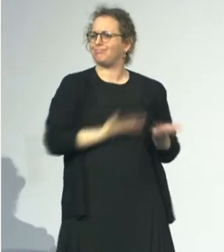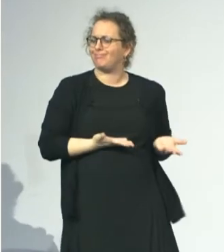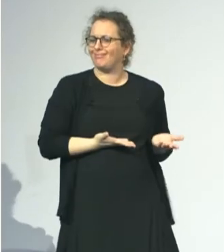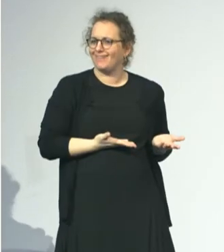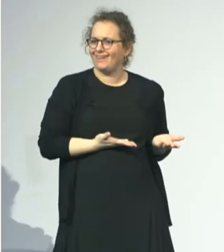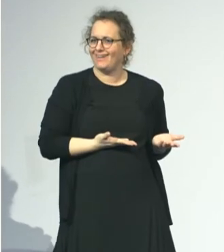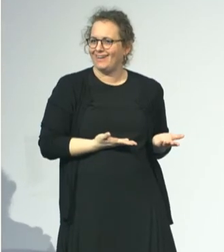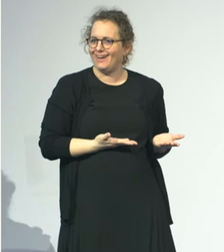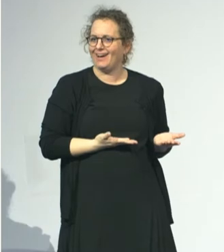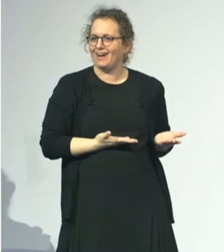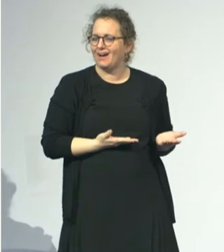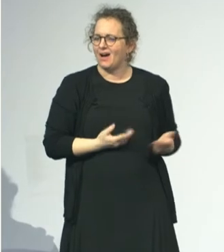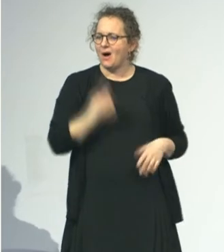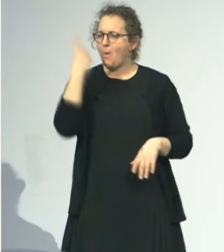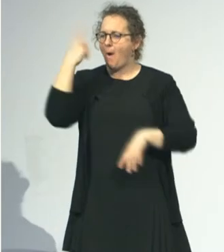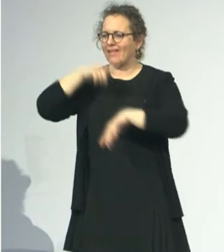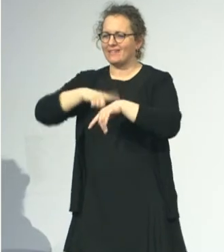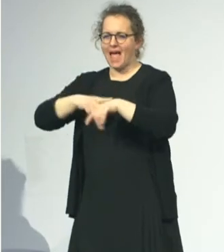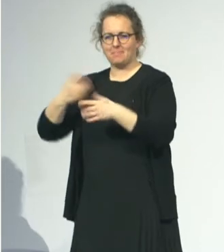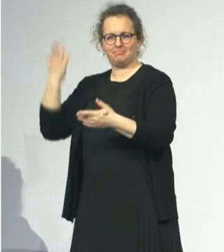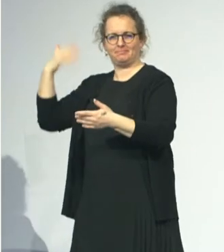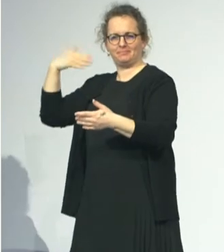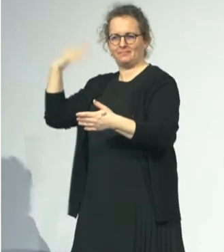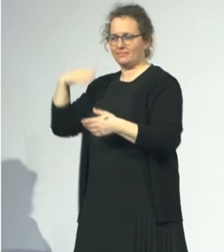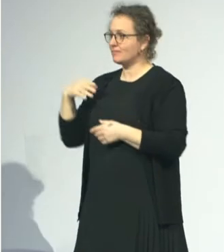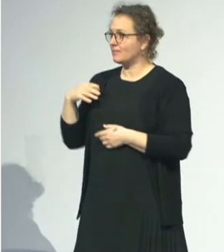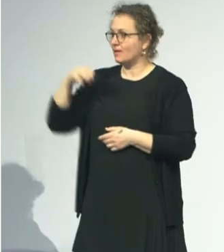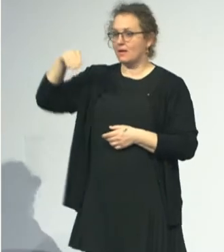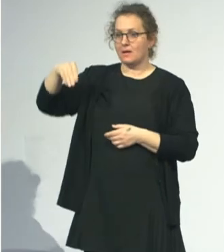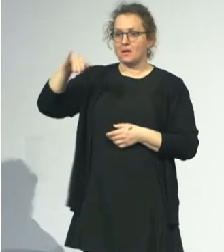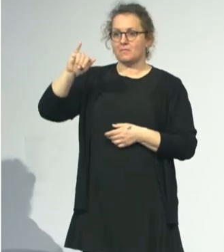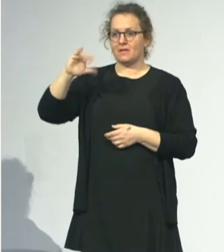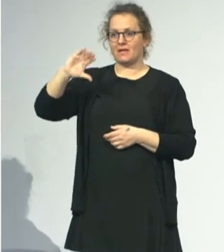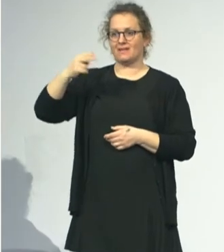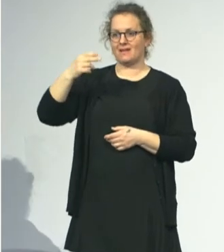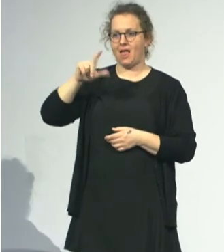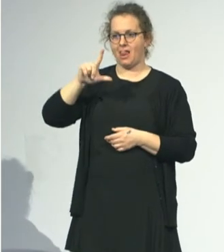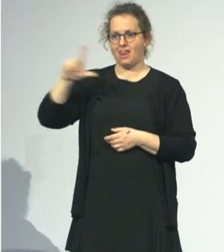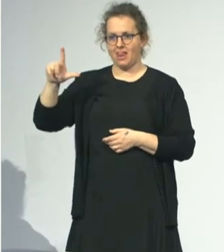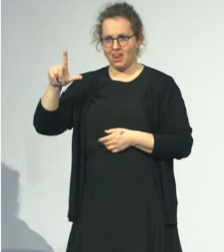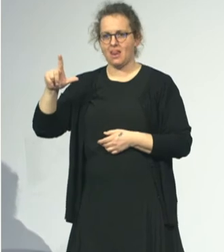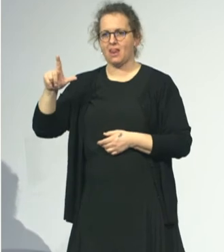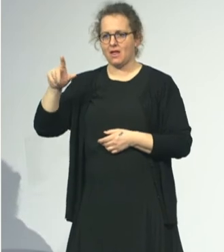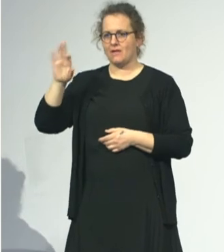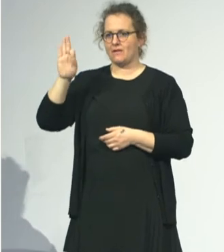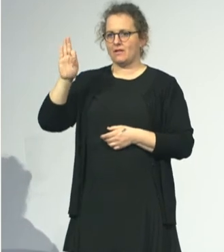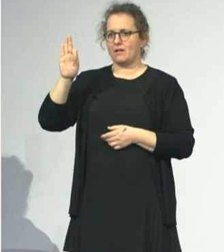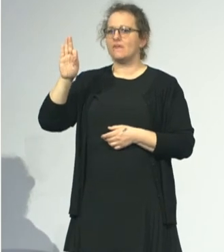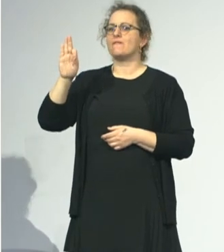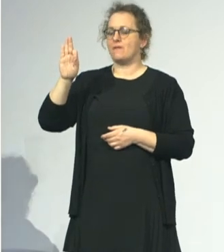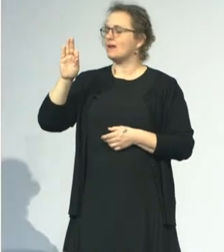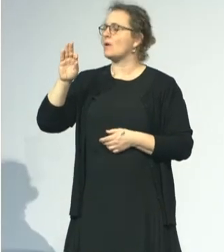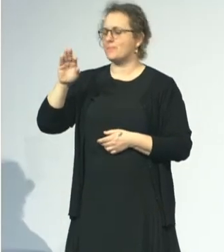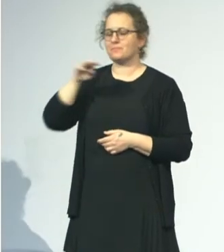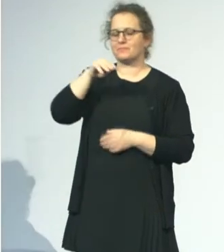1 year, when 1 year one of our the project that we nominated did not make it, I said that just makes me more excited